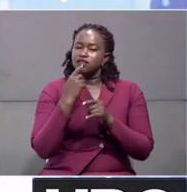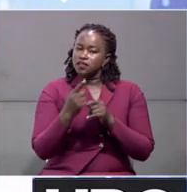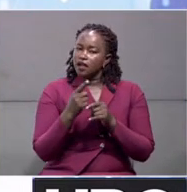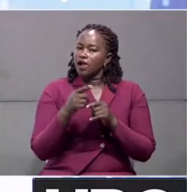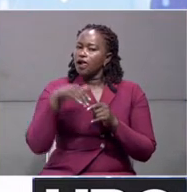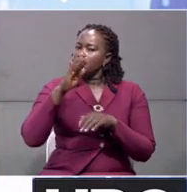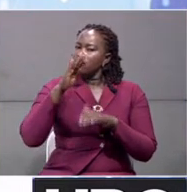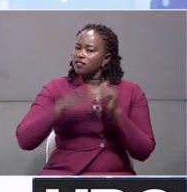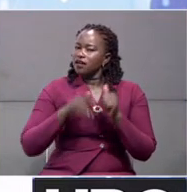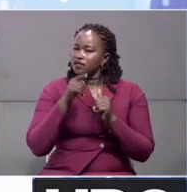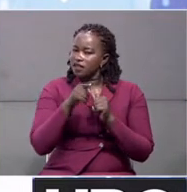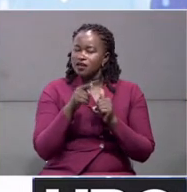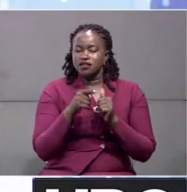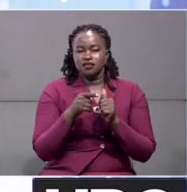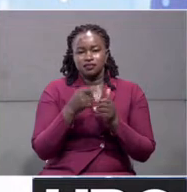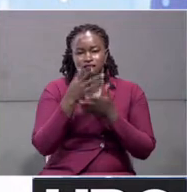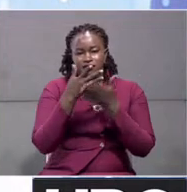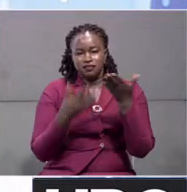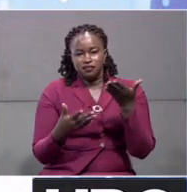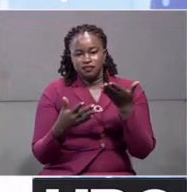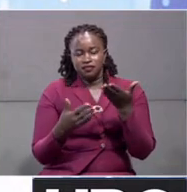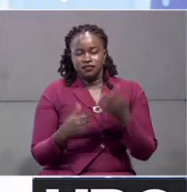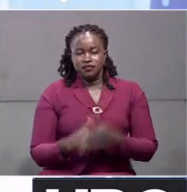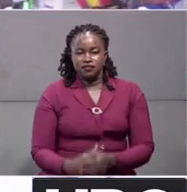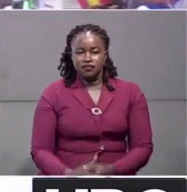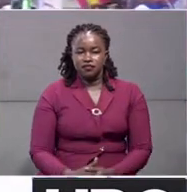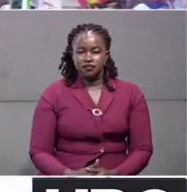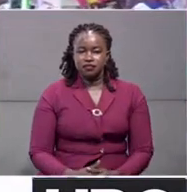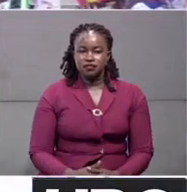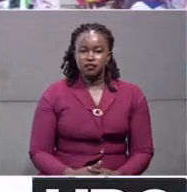more than that. Our reporter has more.